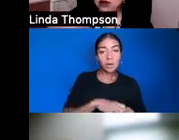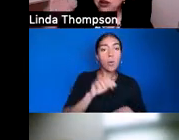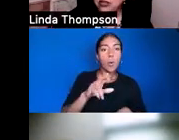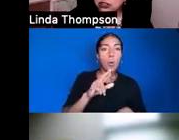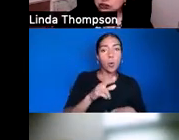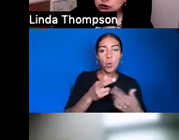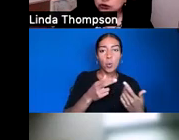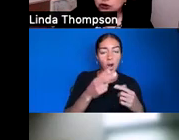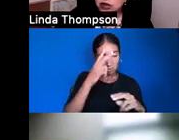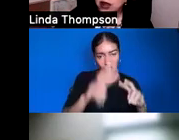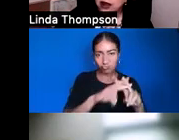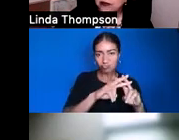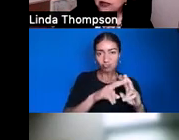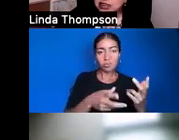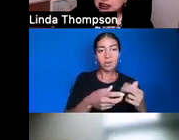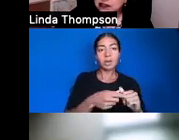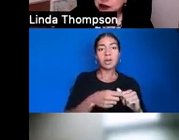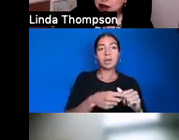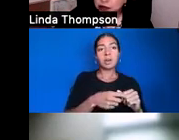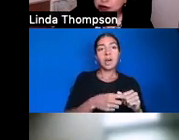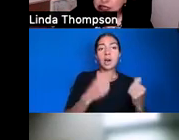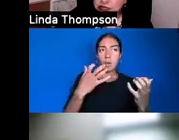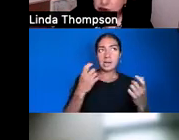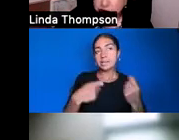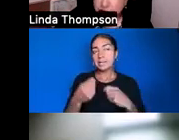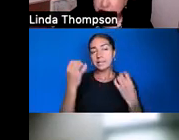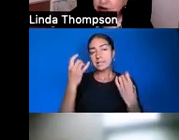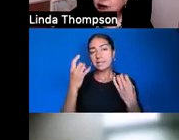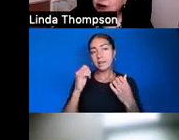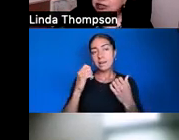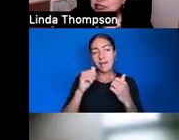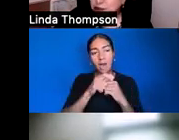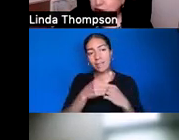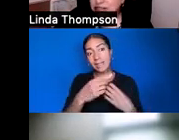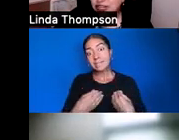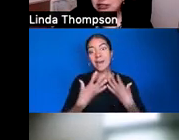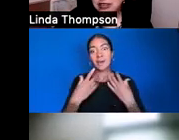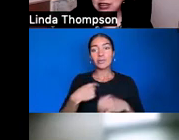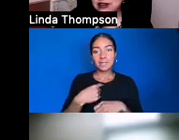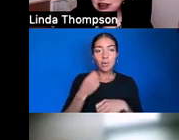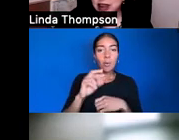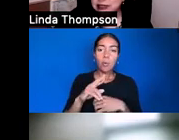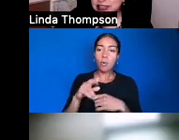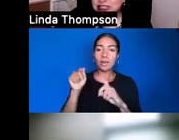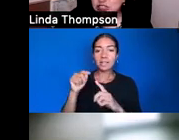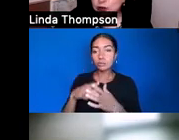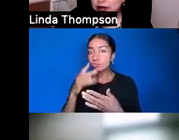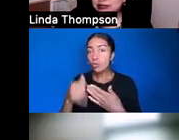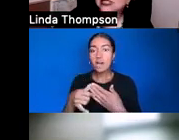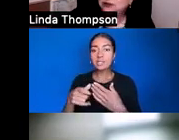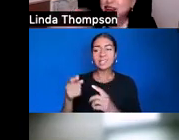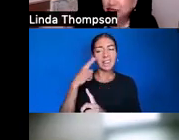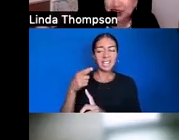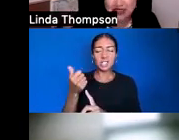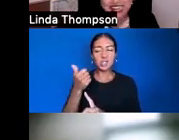dumb. I want to think of how they're inspiring me, or this project that I think is stupid